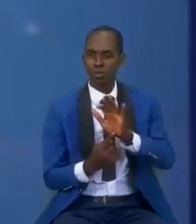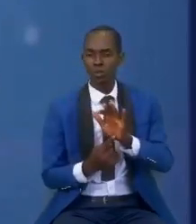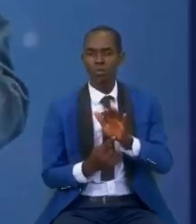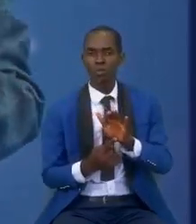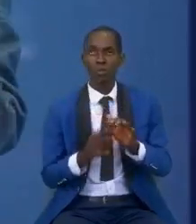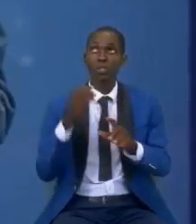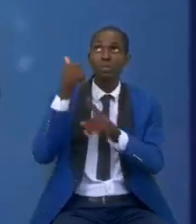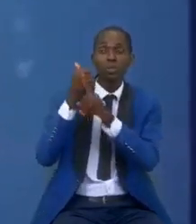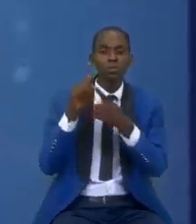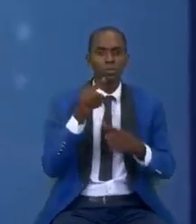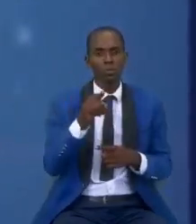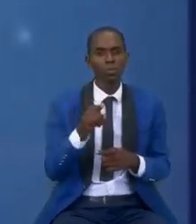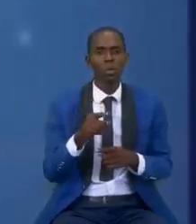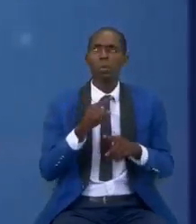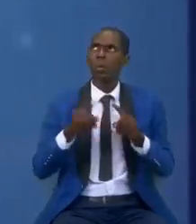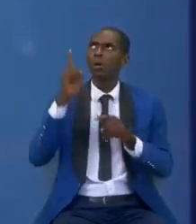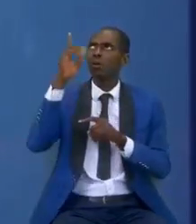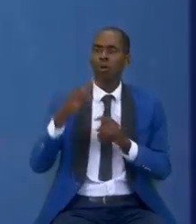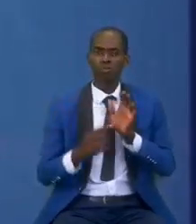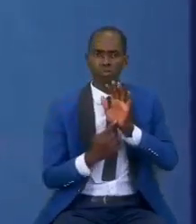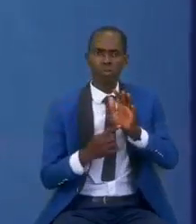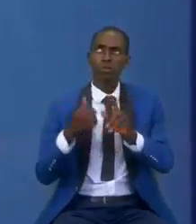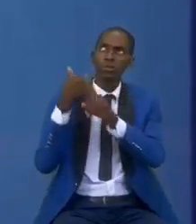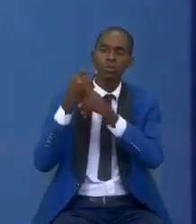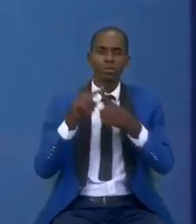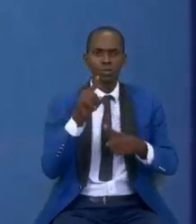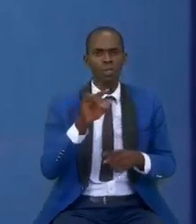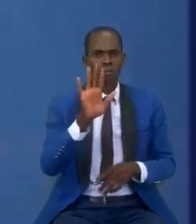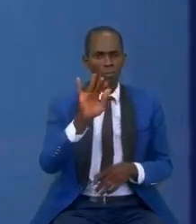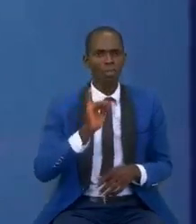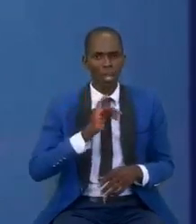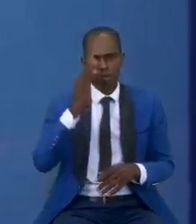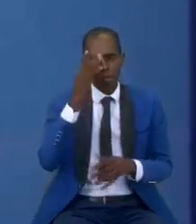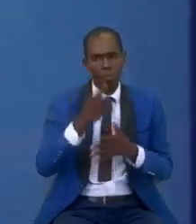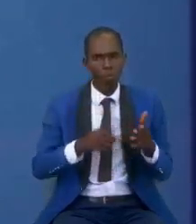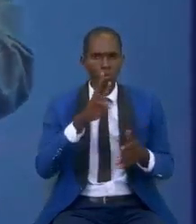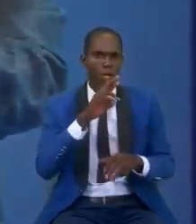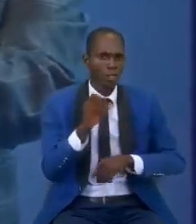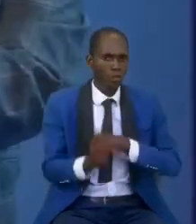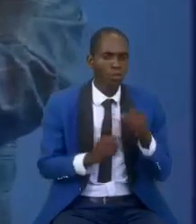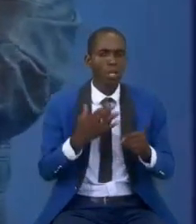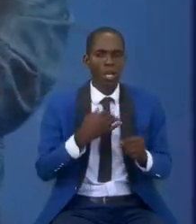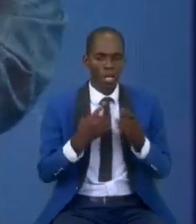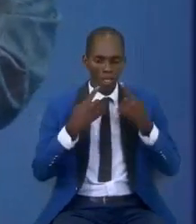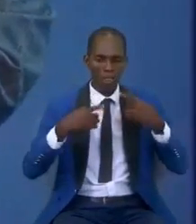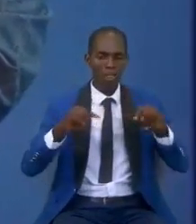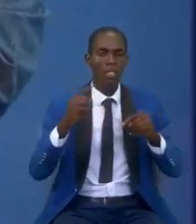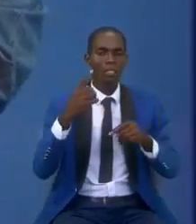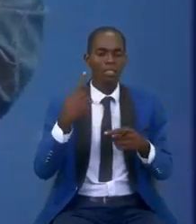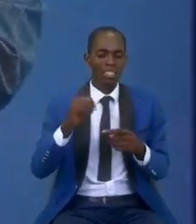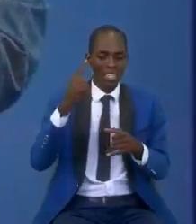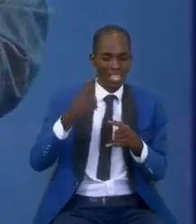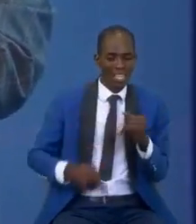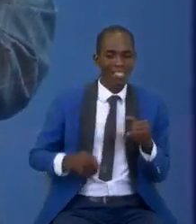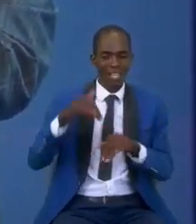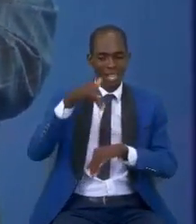And he declared the end from the beginning. And he has now, from the ancient of times,